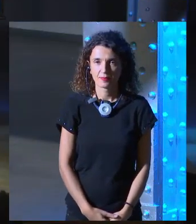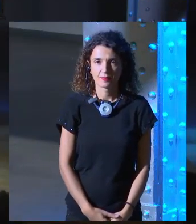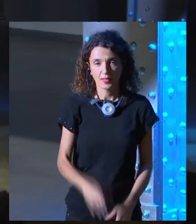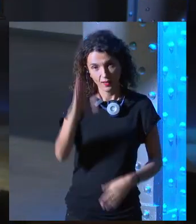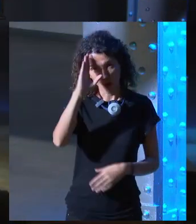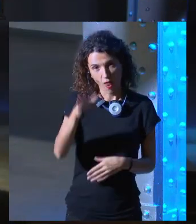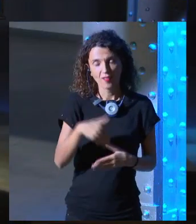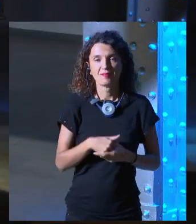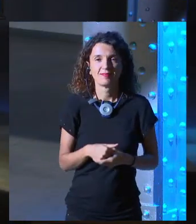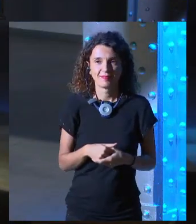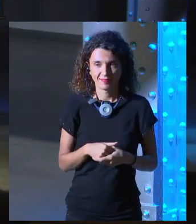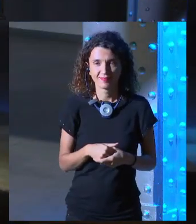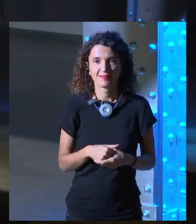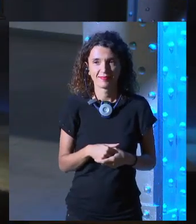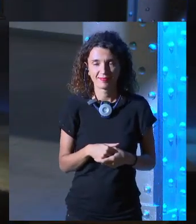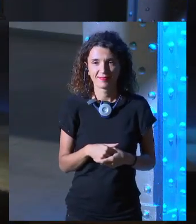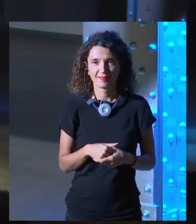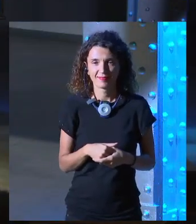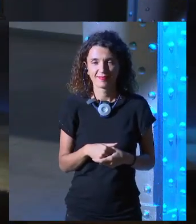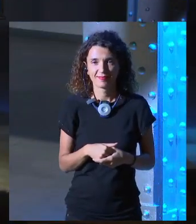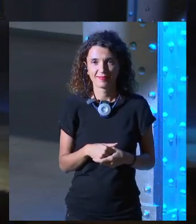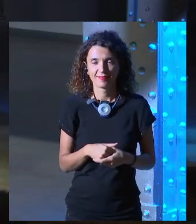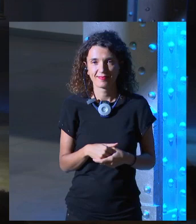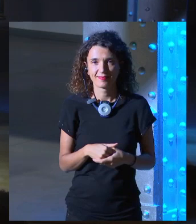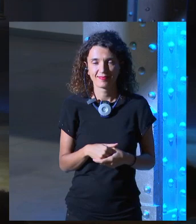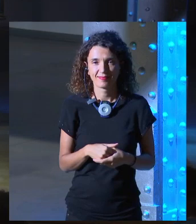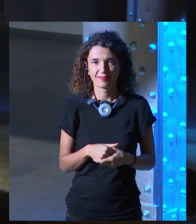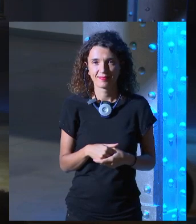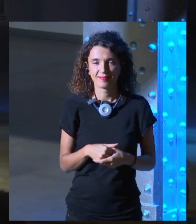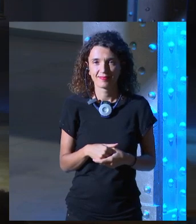Hello. Hello. Well, no, she's going to say, yeah, but...